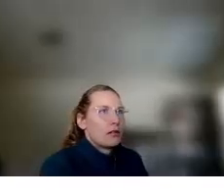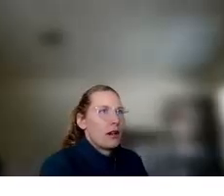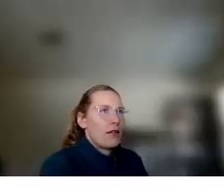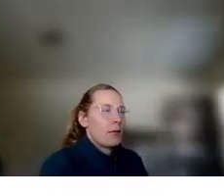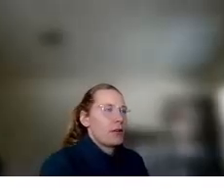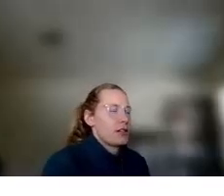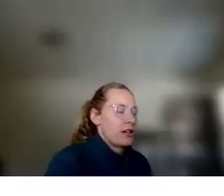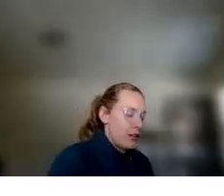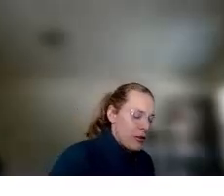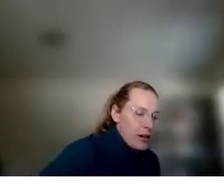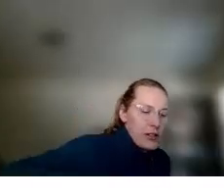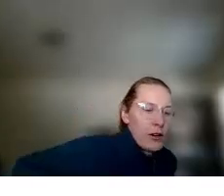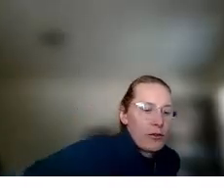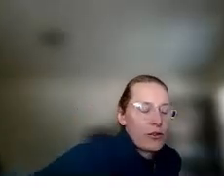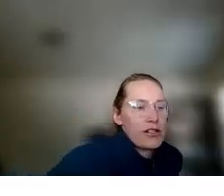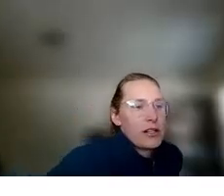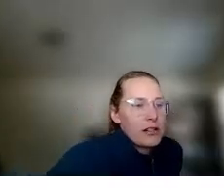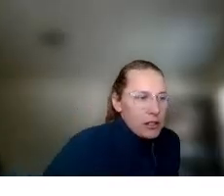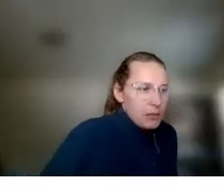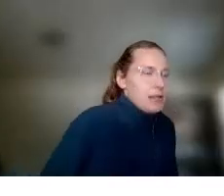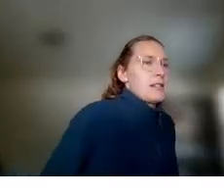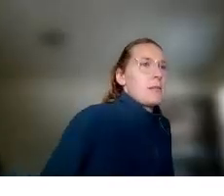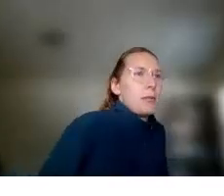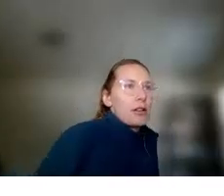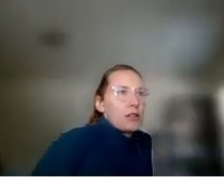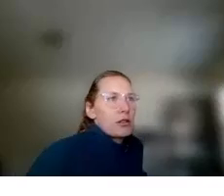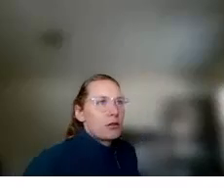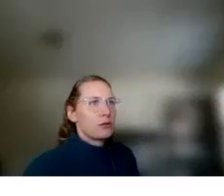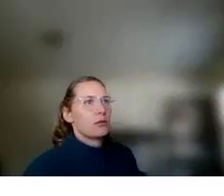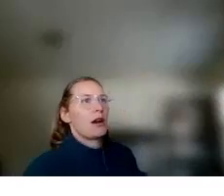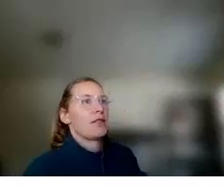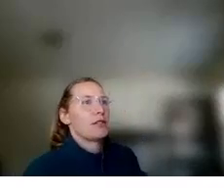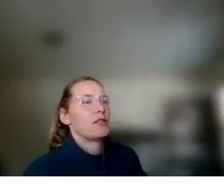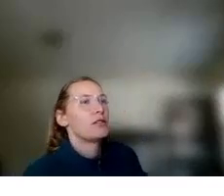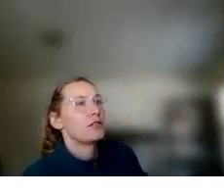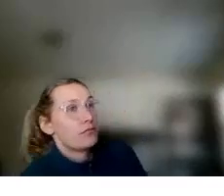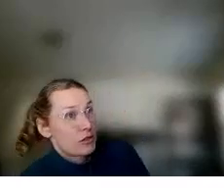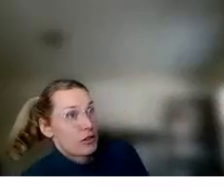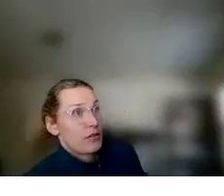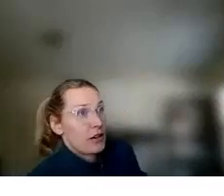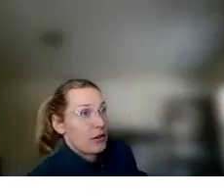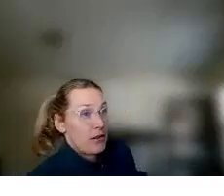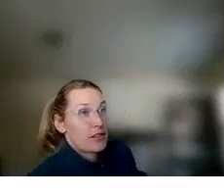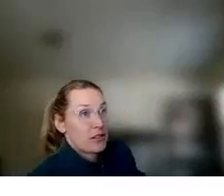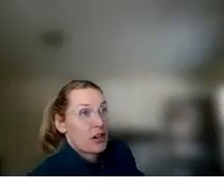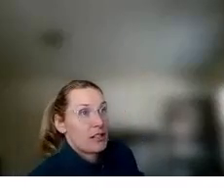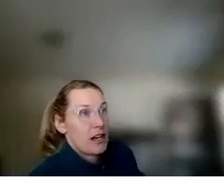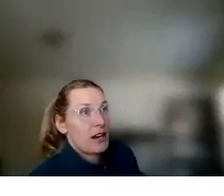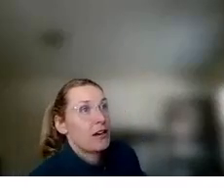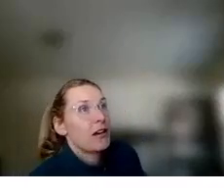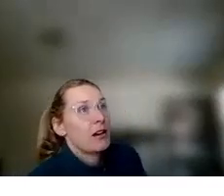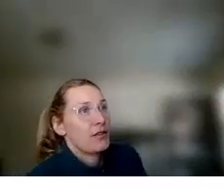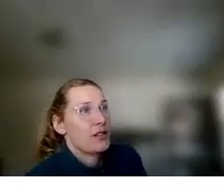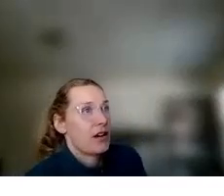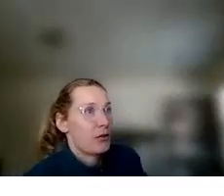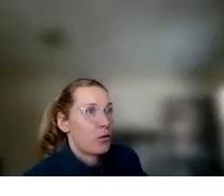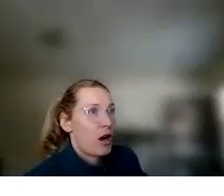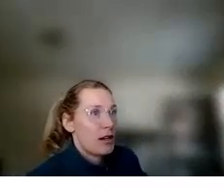So if I'm understanding you correct, so for CHCBS members who have a start